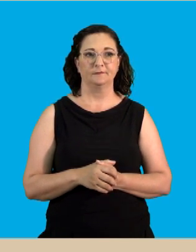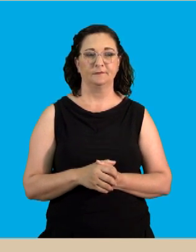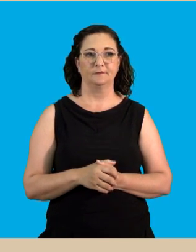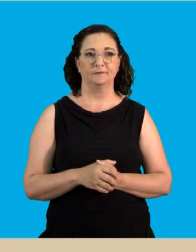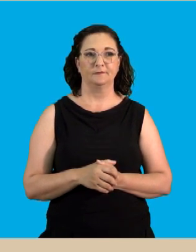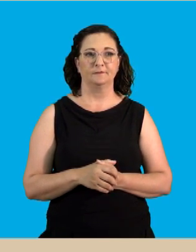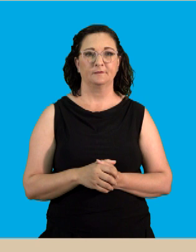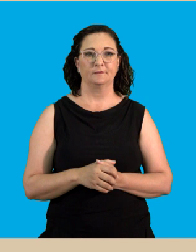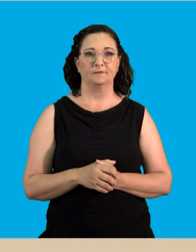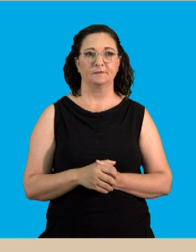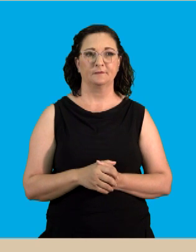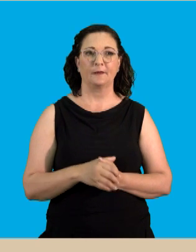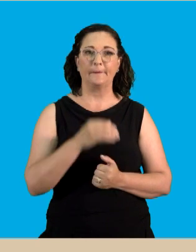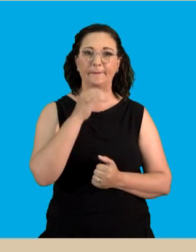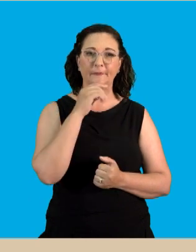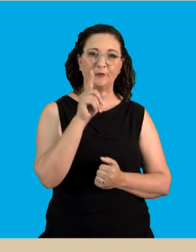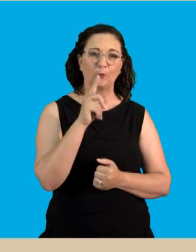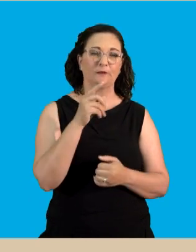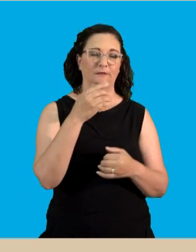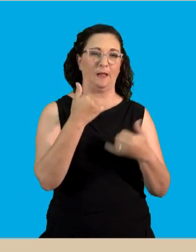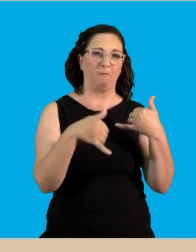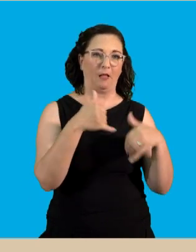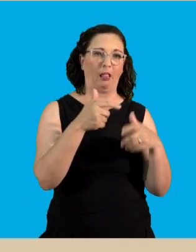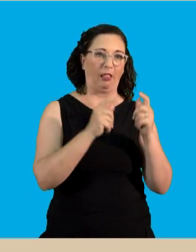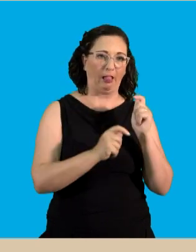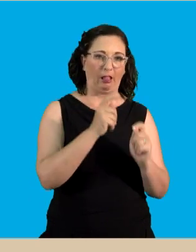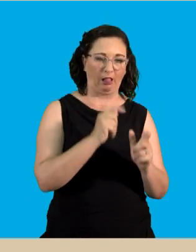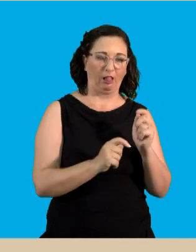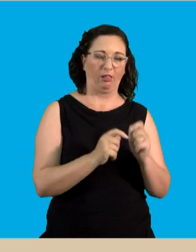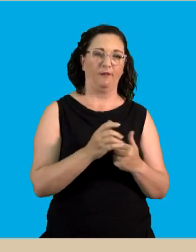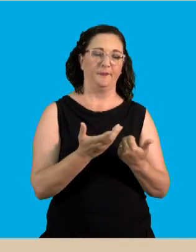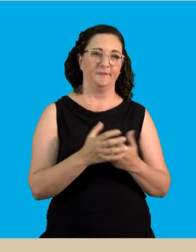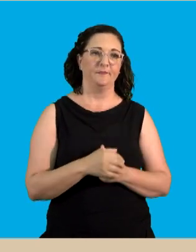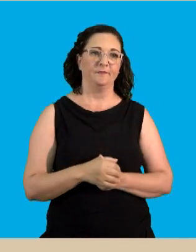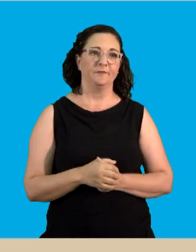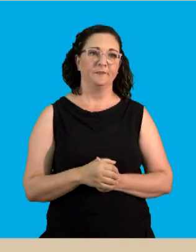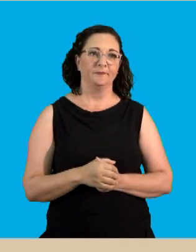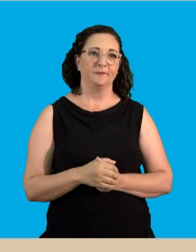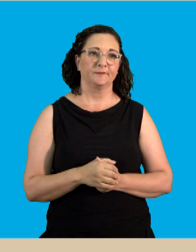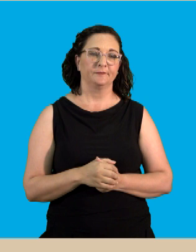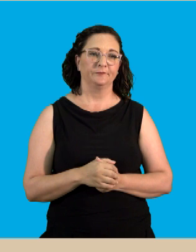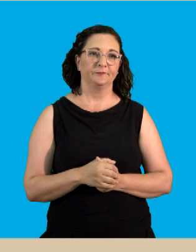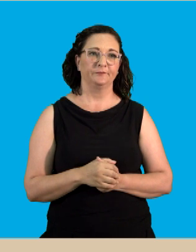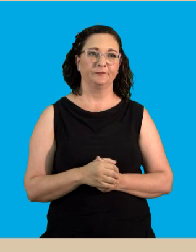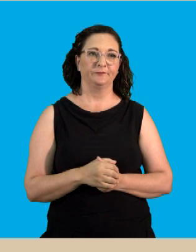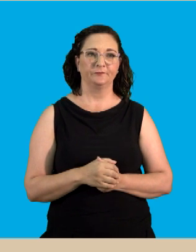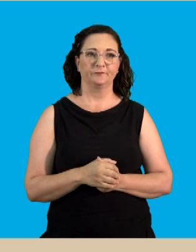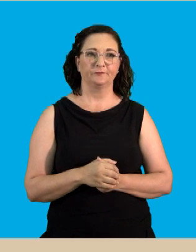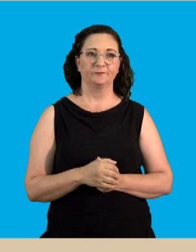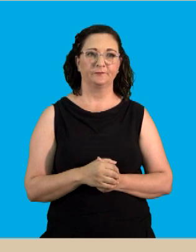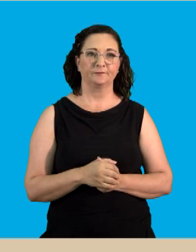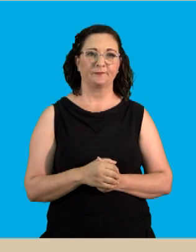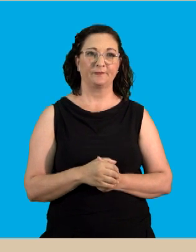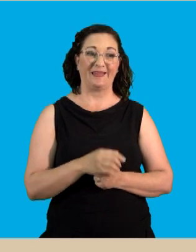Sorry, my pen. It means milky. Let me just put those milky,